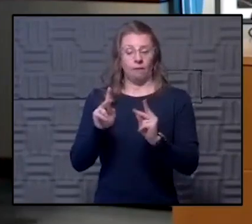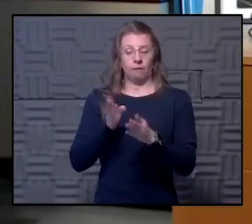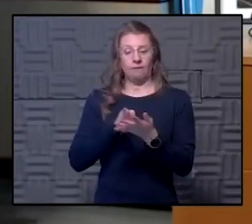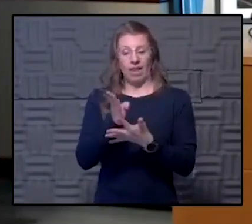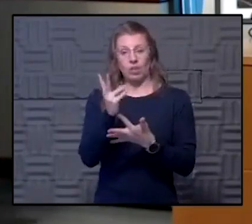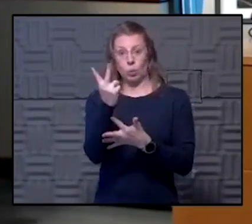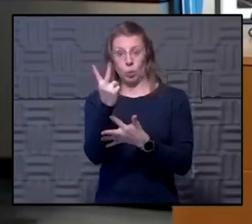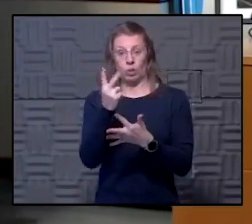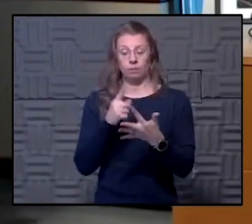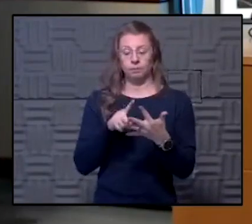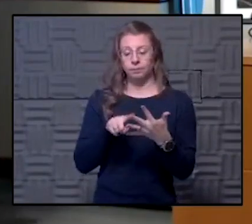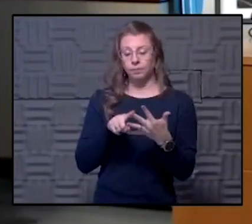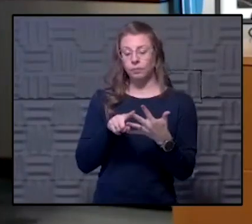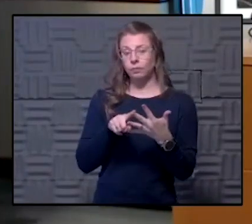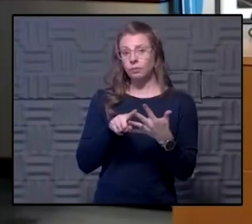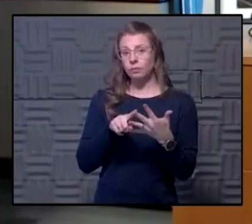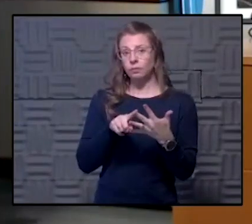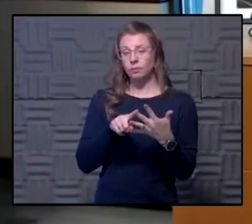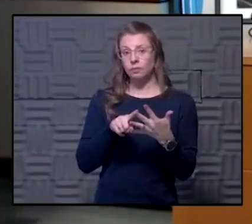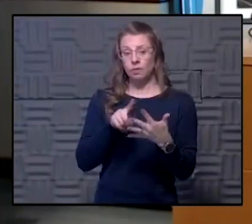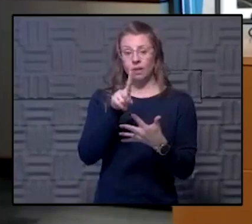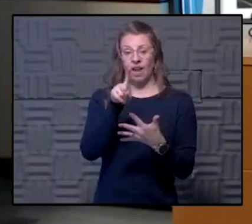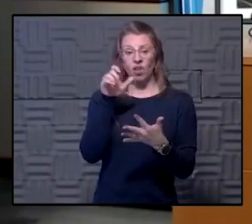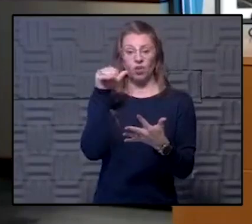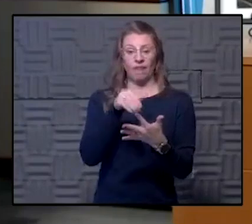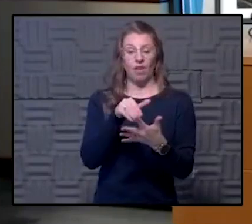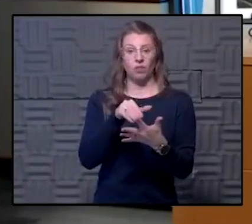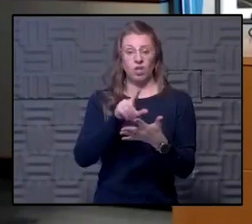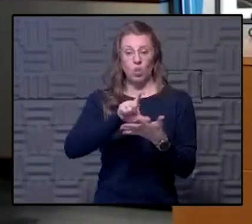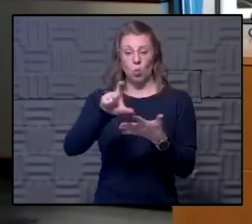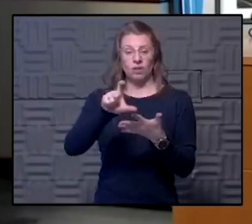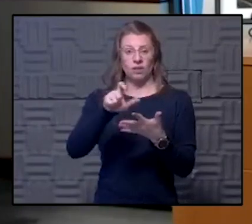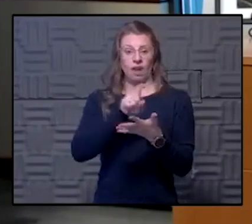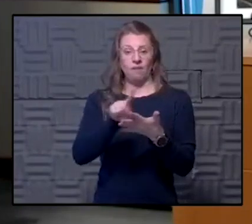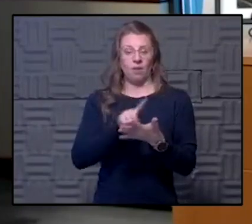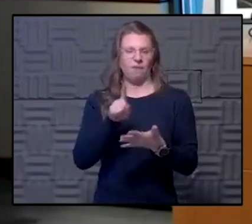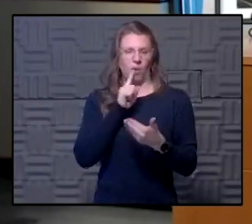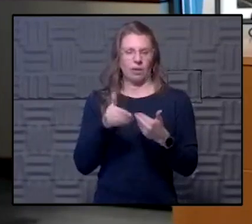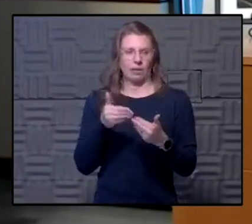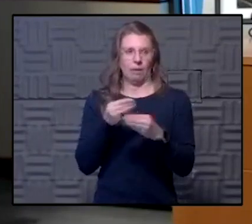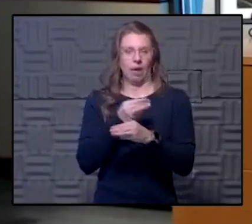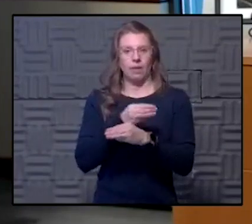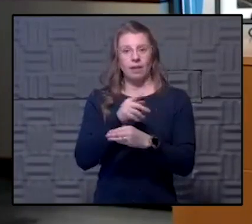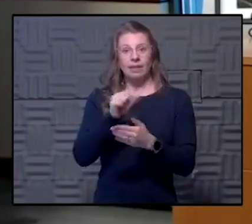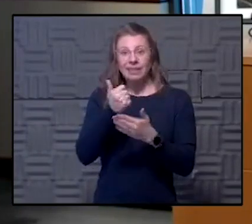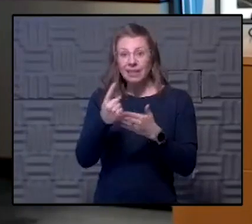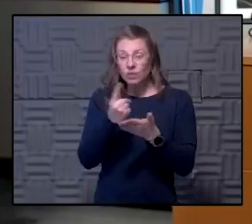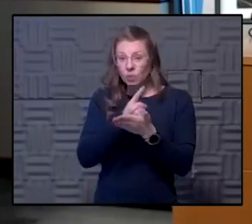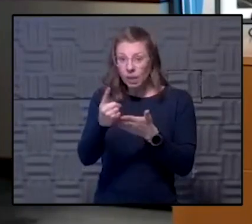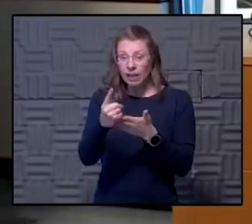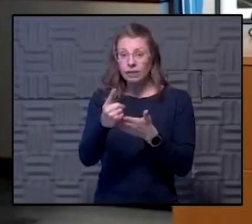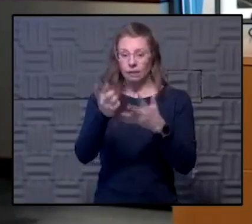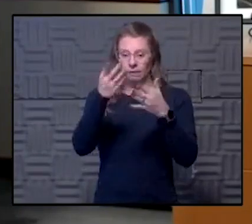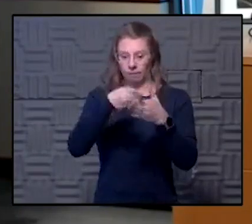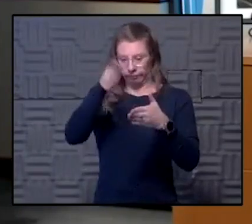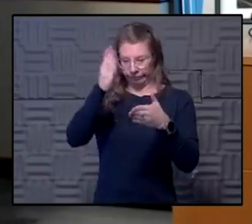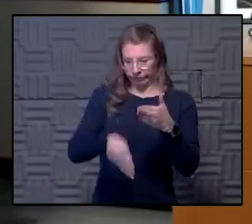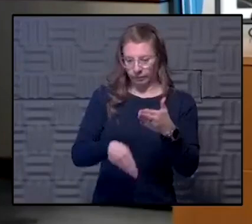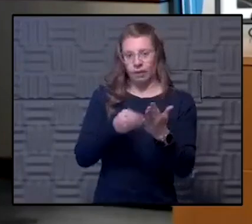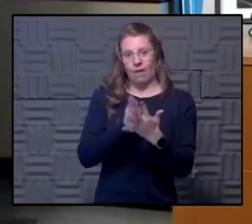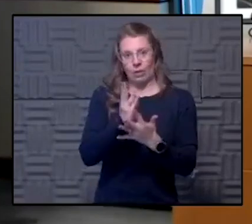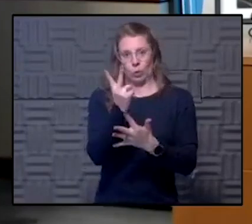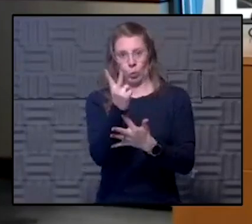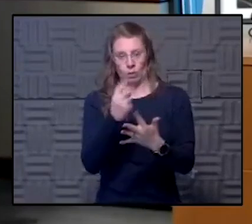let's say we have 100,000 doses a week, just for easy math, that would be 10 weeks to get through phase 2. Now